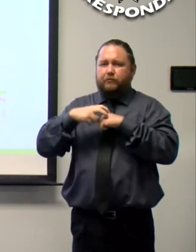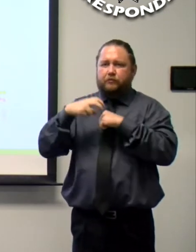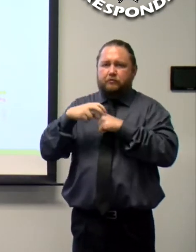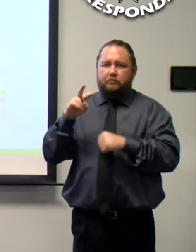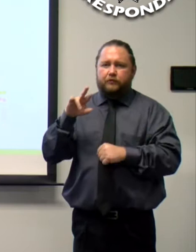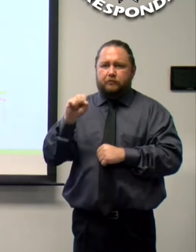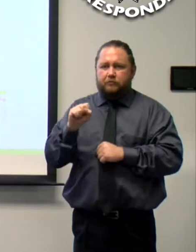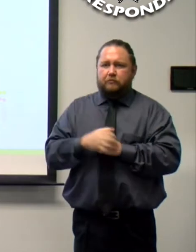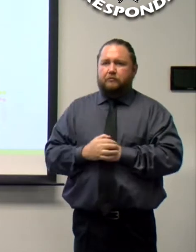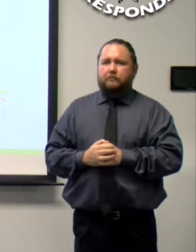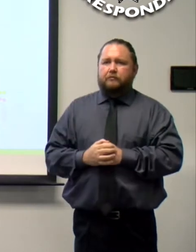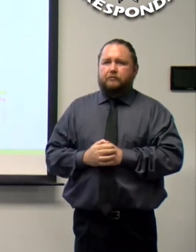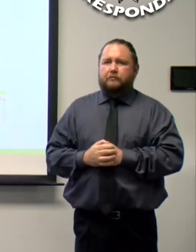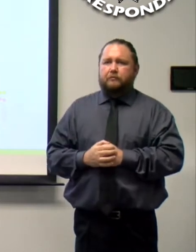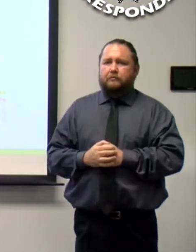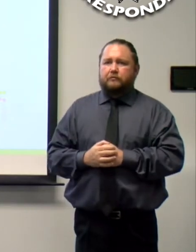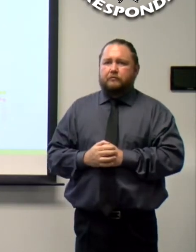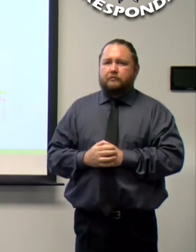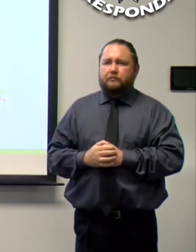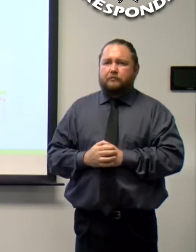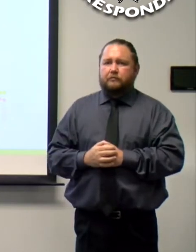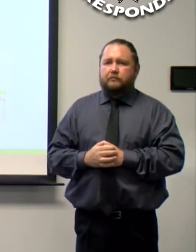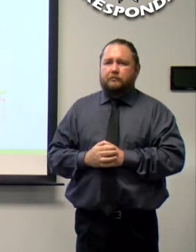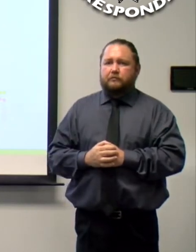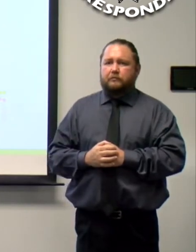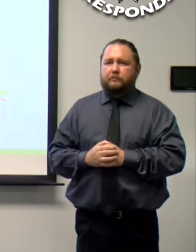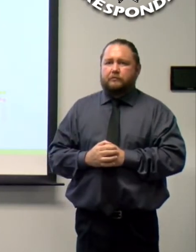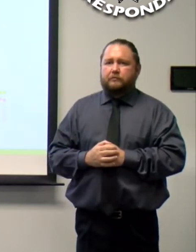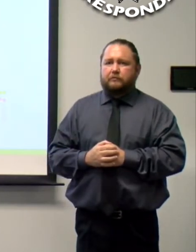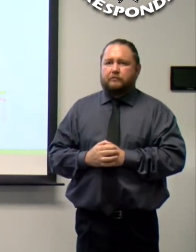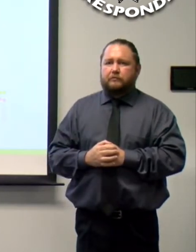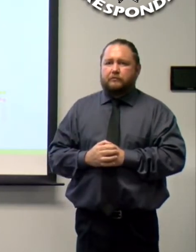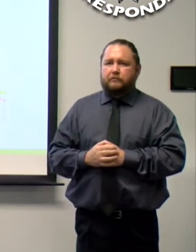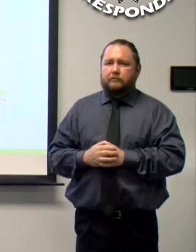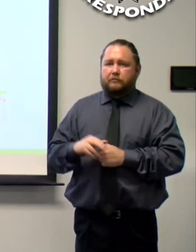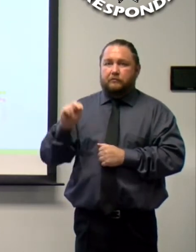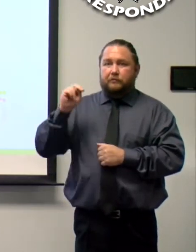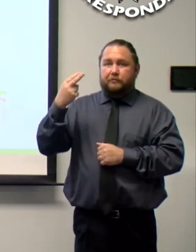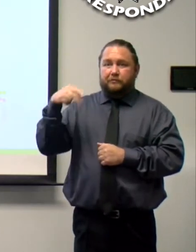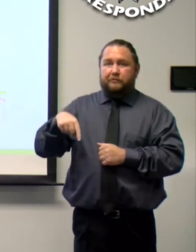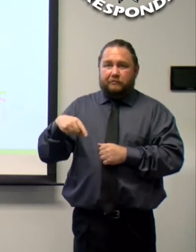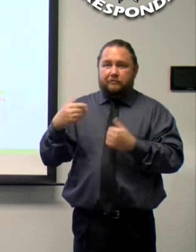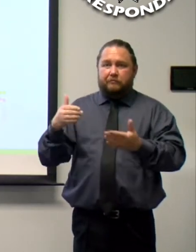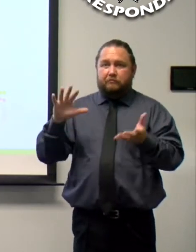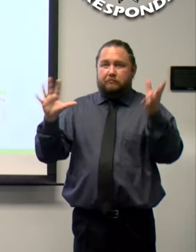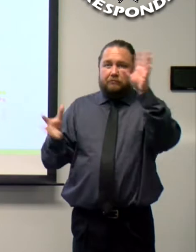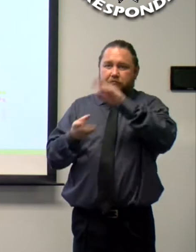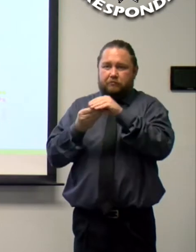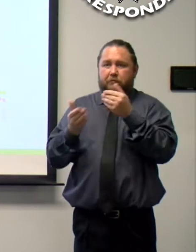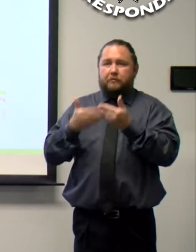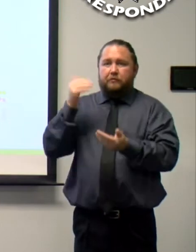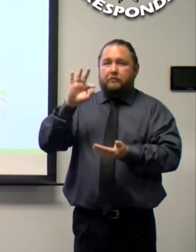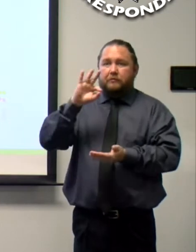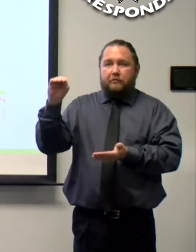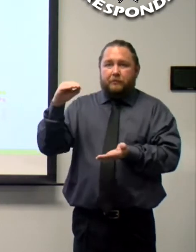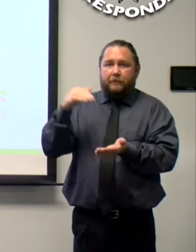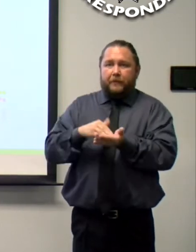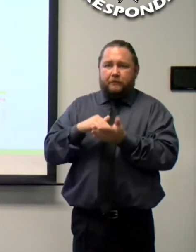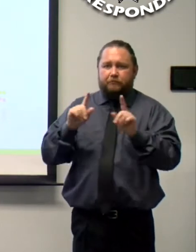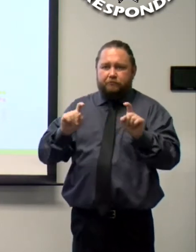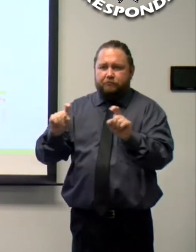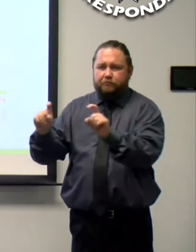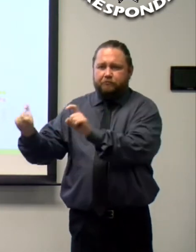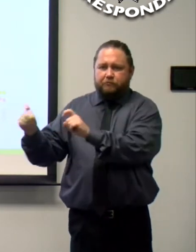almost 90,000 tests total. Testing is being done across the state, testing right here in Nashua. If